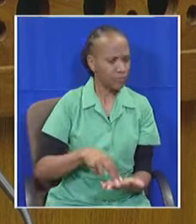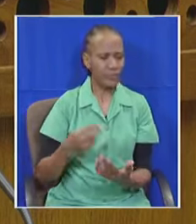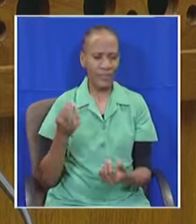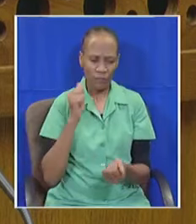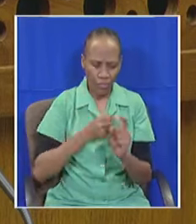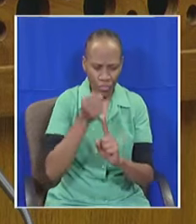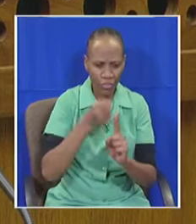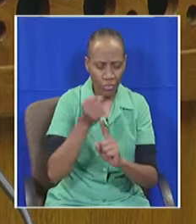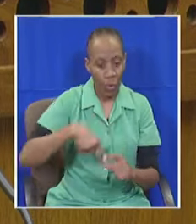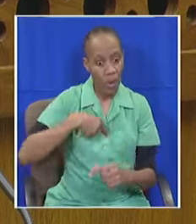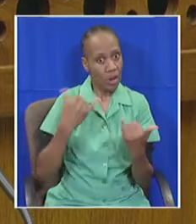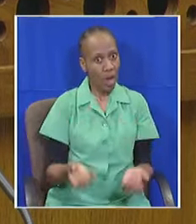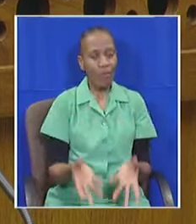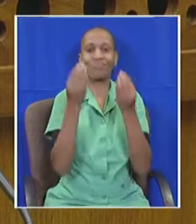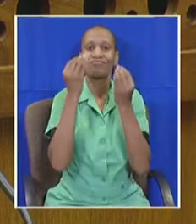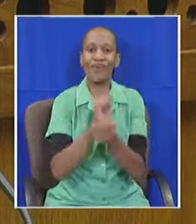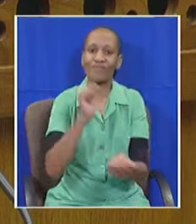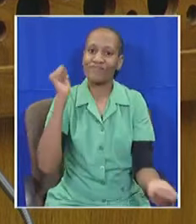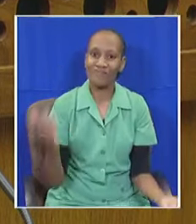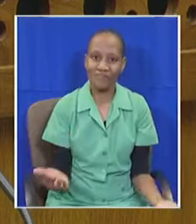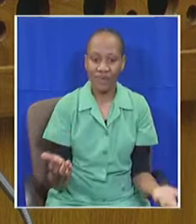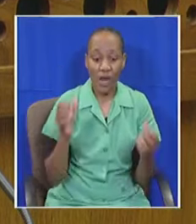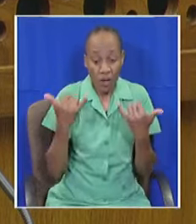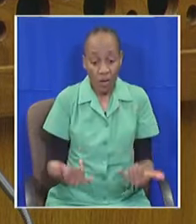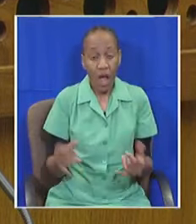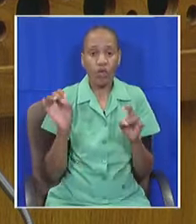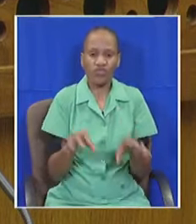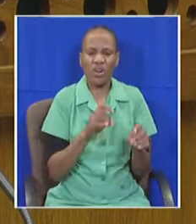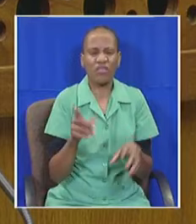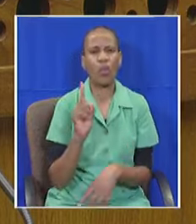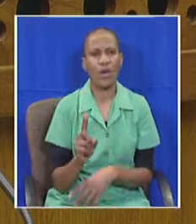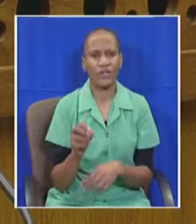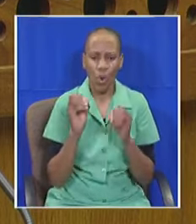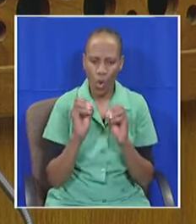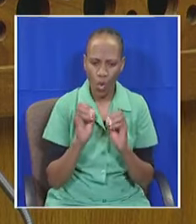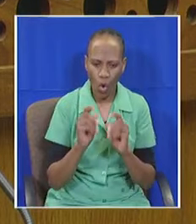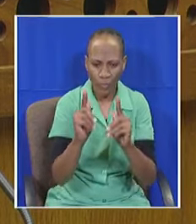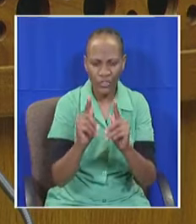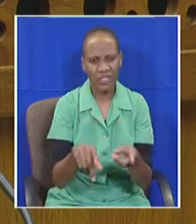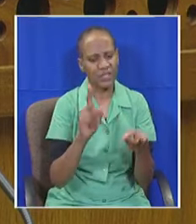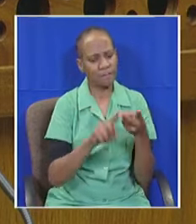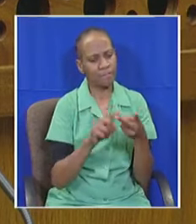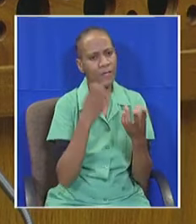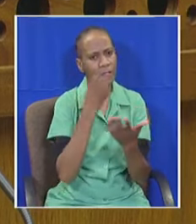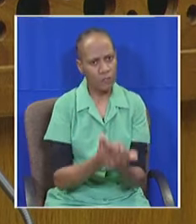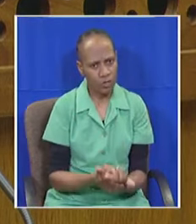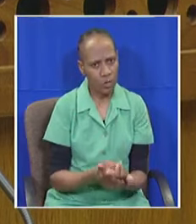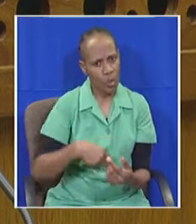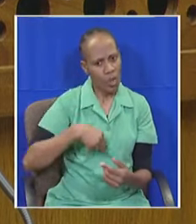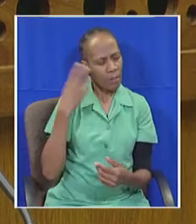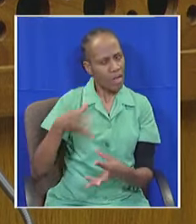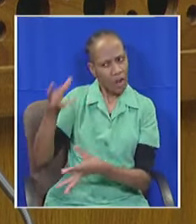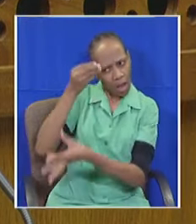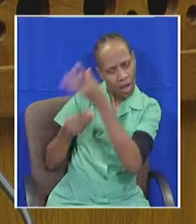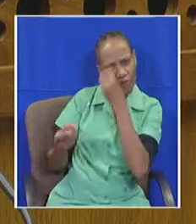are enjoying today. Today's struggles are about the economy and opportunities. We must emulate the youth of